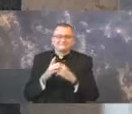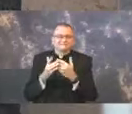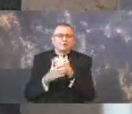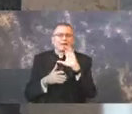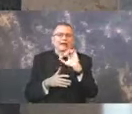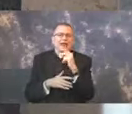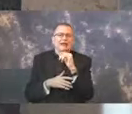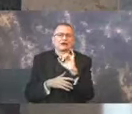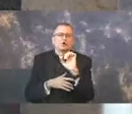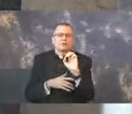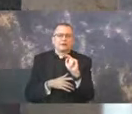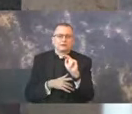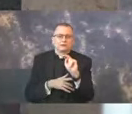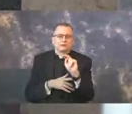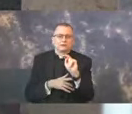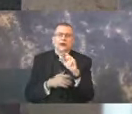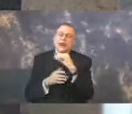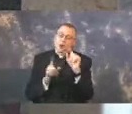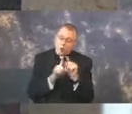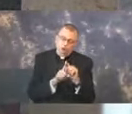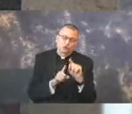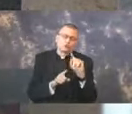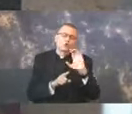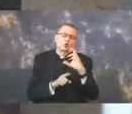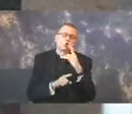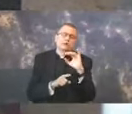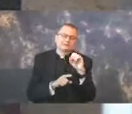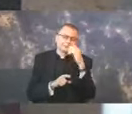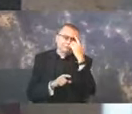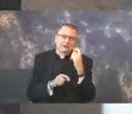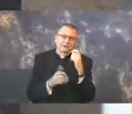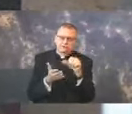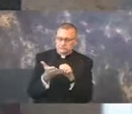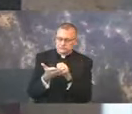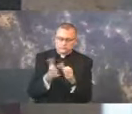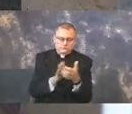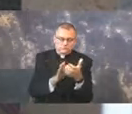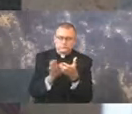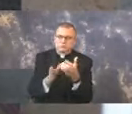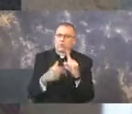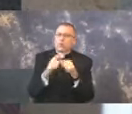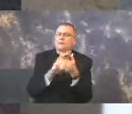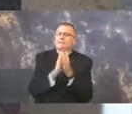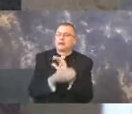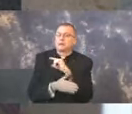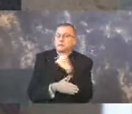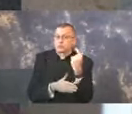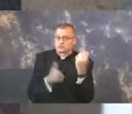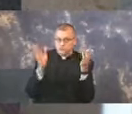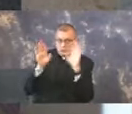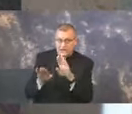most especially because of the sacred chrism which anointed their priestly hands on the day of ordination.